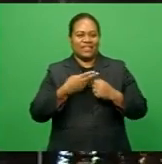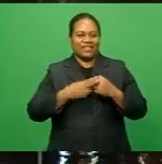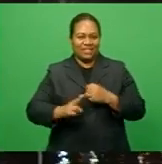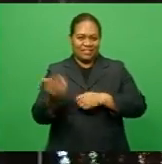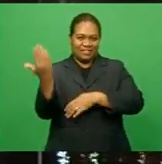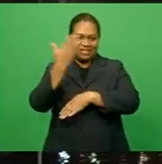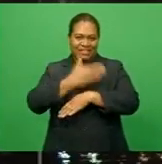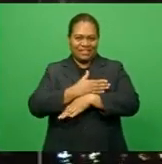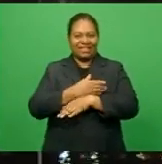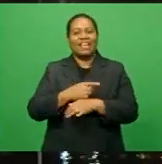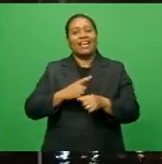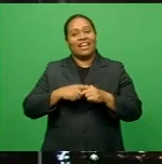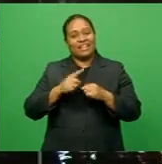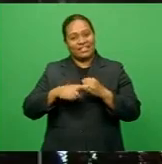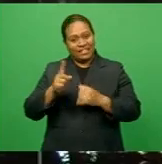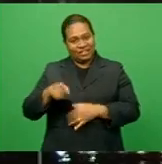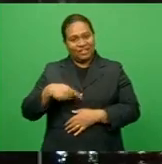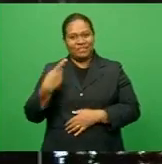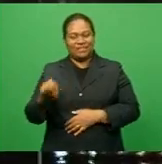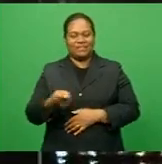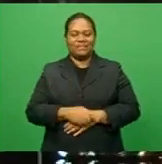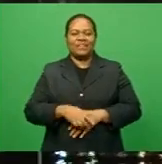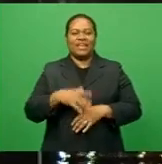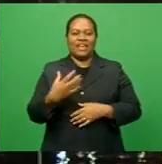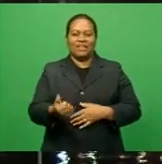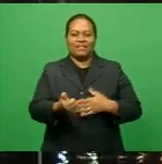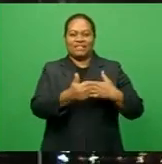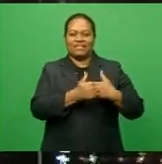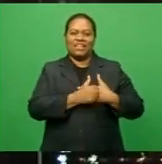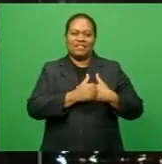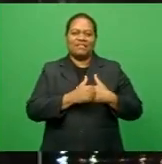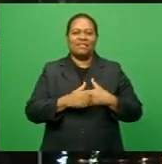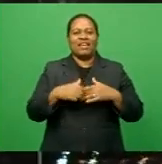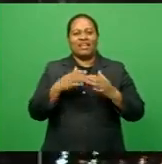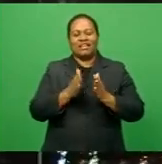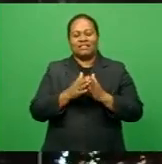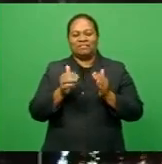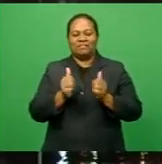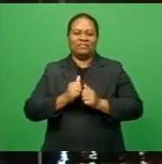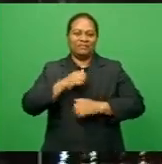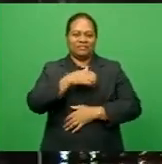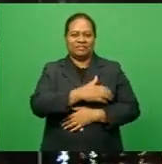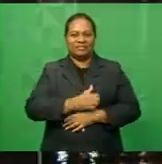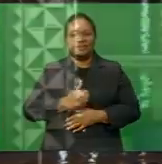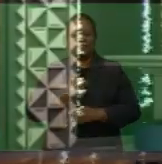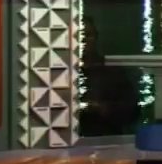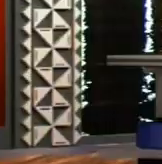news for tonight. Until tomorrow from the team and I, have a safe and enjoyable new week ahead. Bye for now.